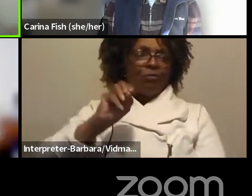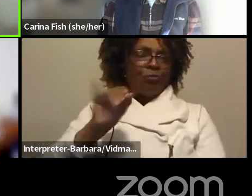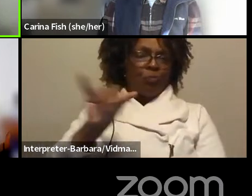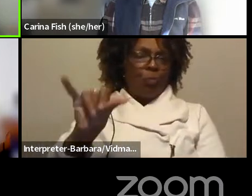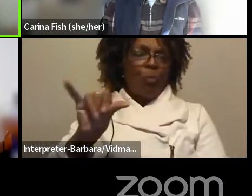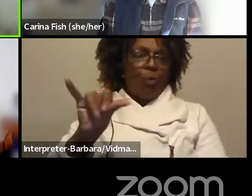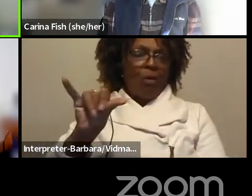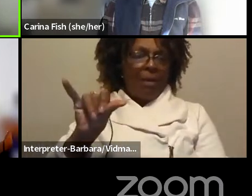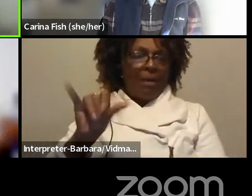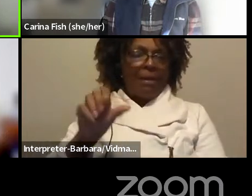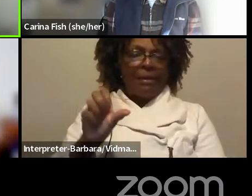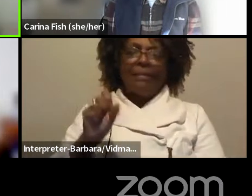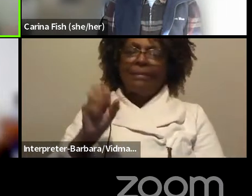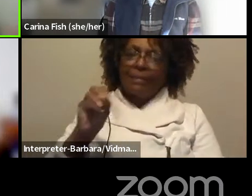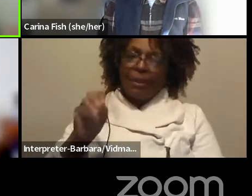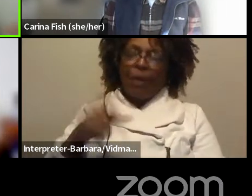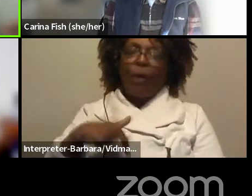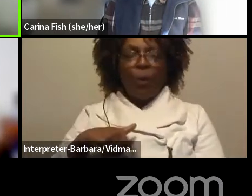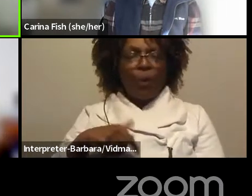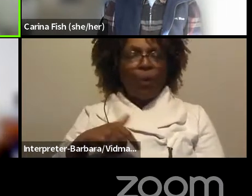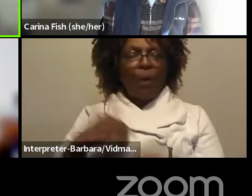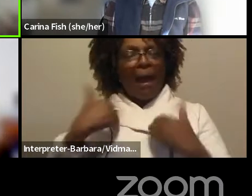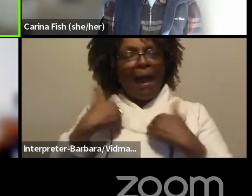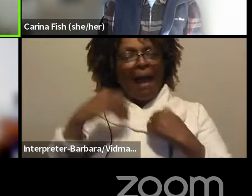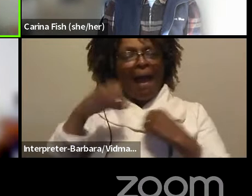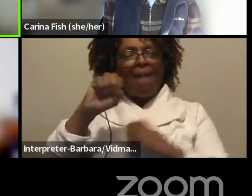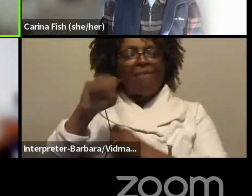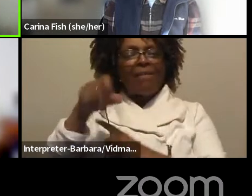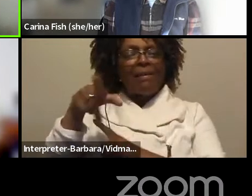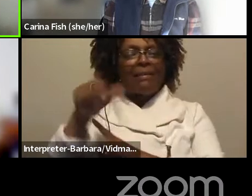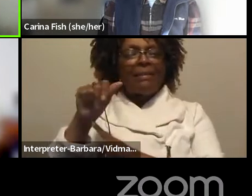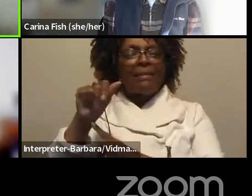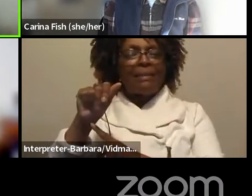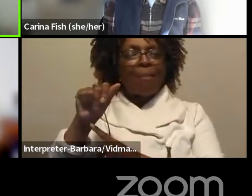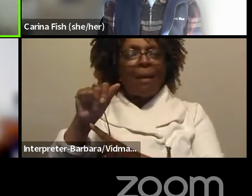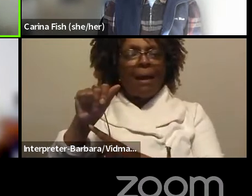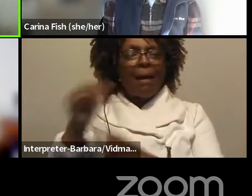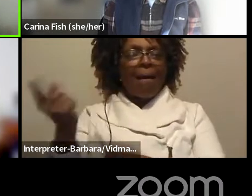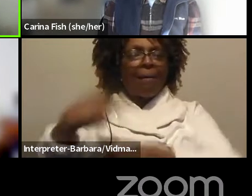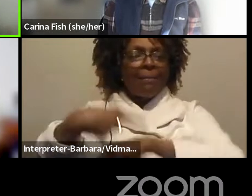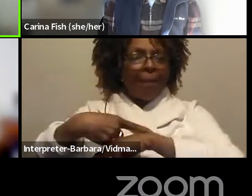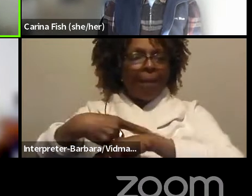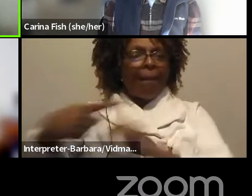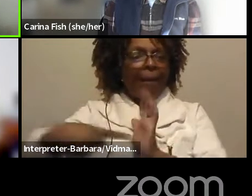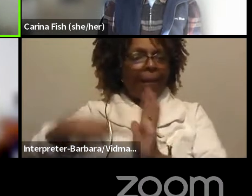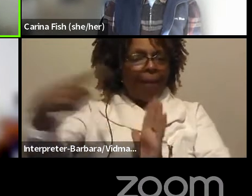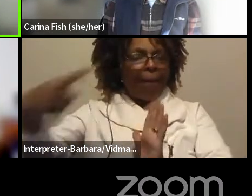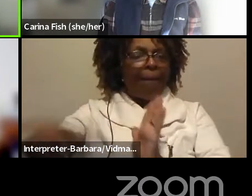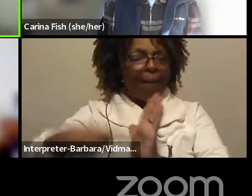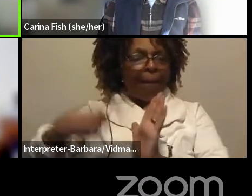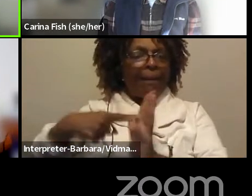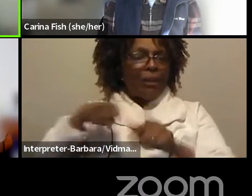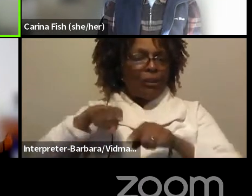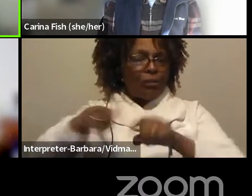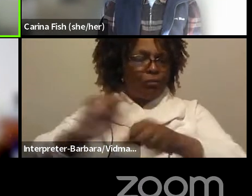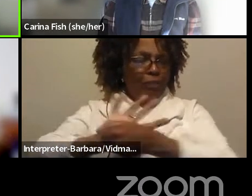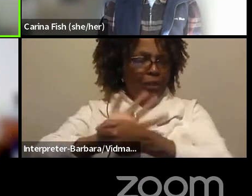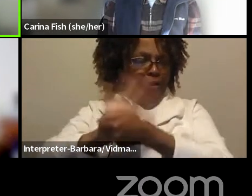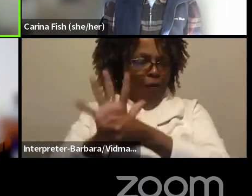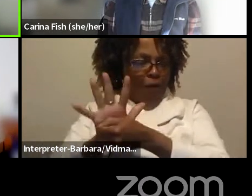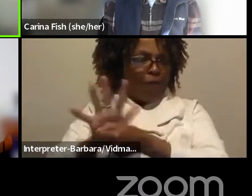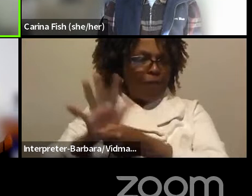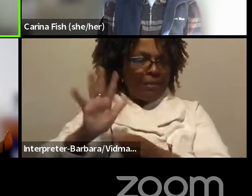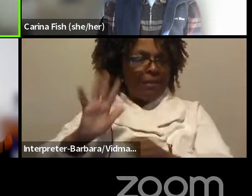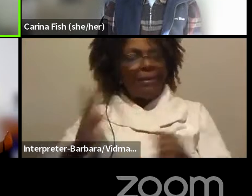like a spa, doing like a spa day once a quarter was my thing, pre-COVID. And currently now it's